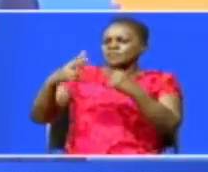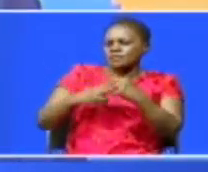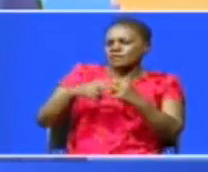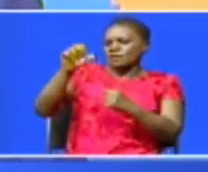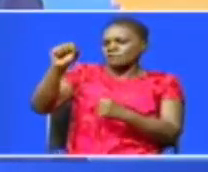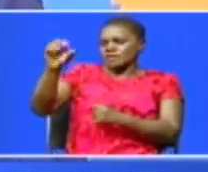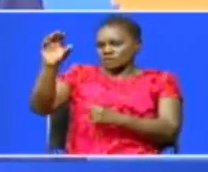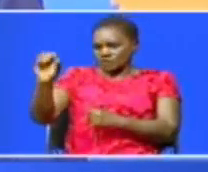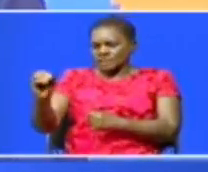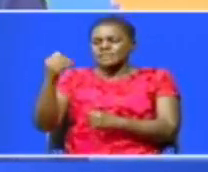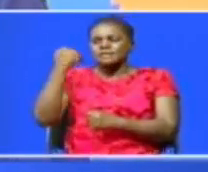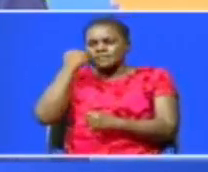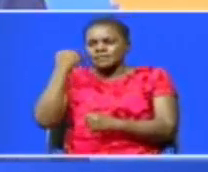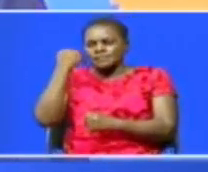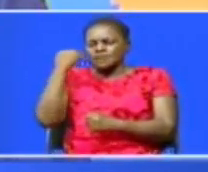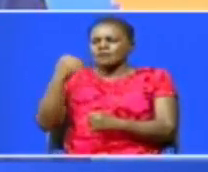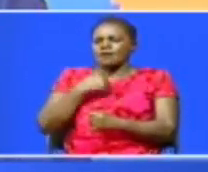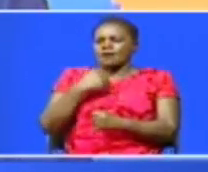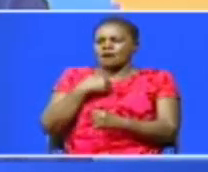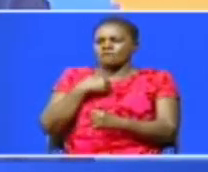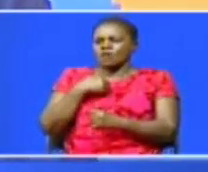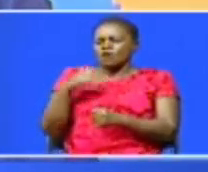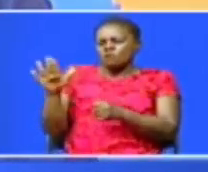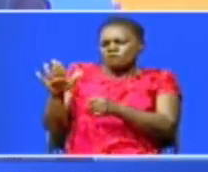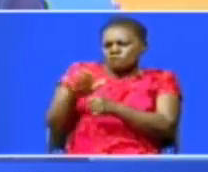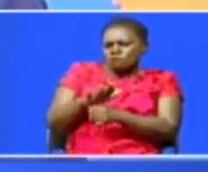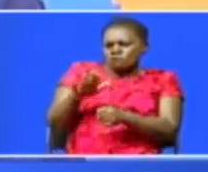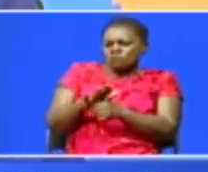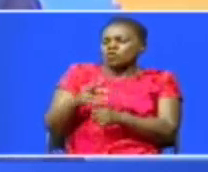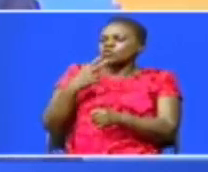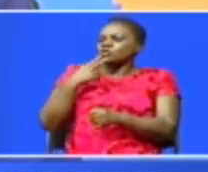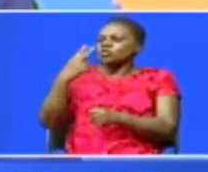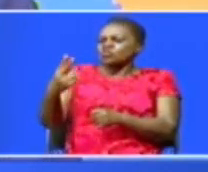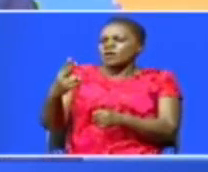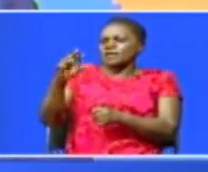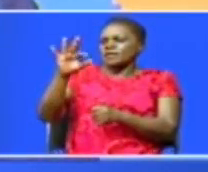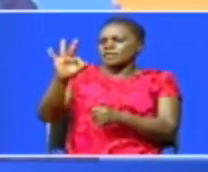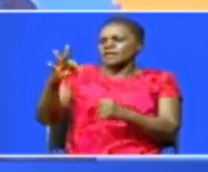12,750 positive cases with a cumulative total of